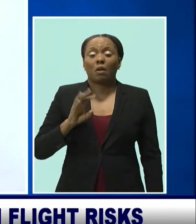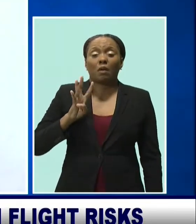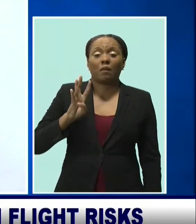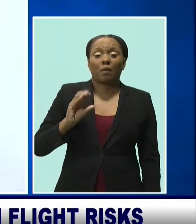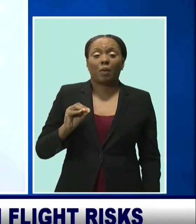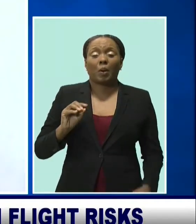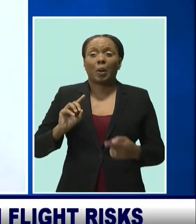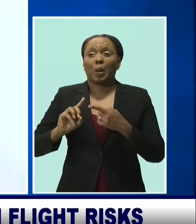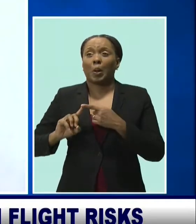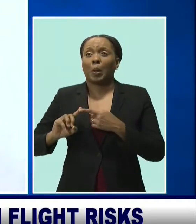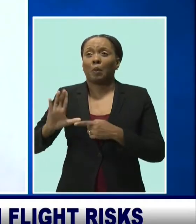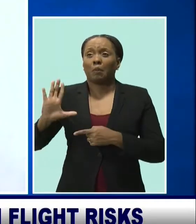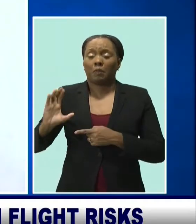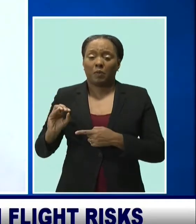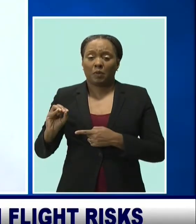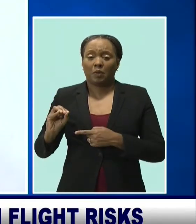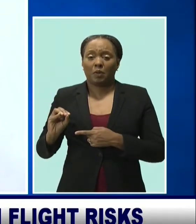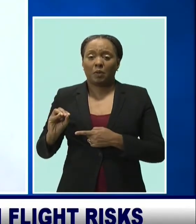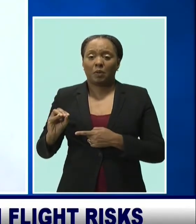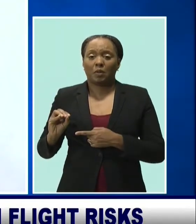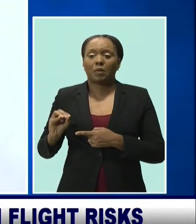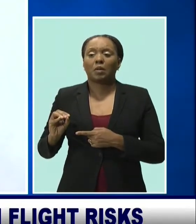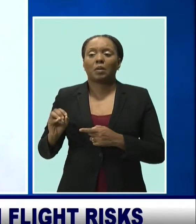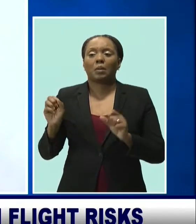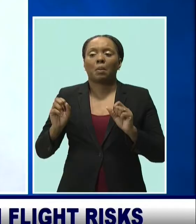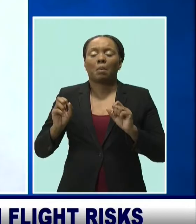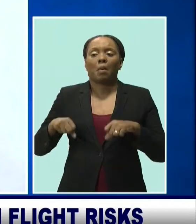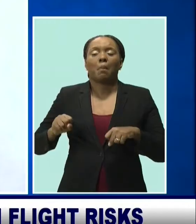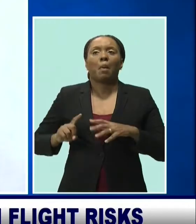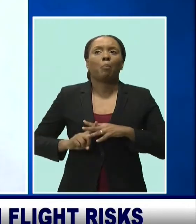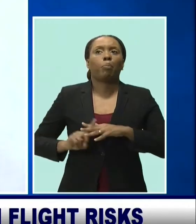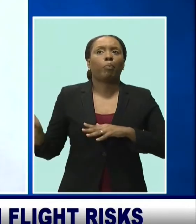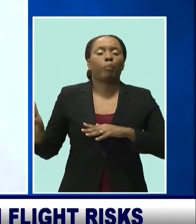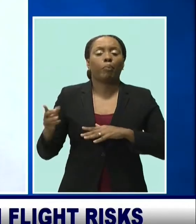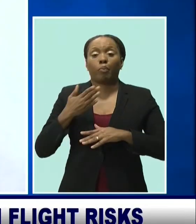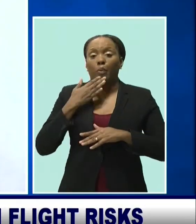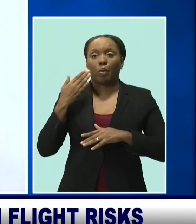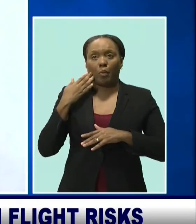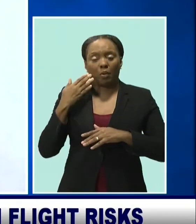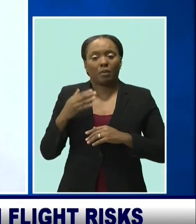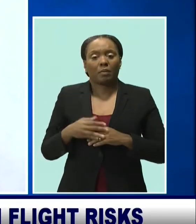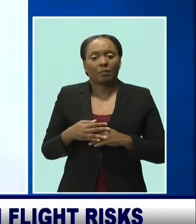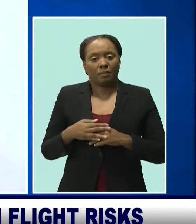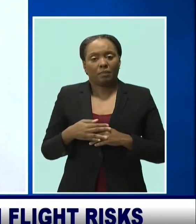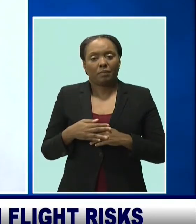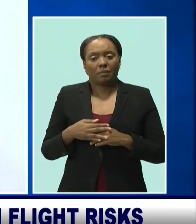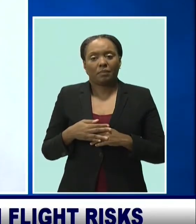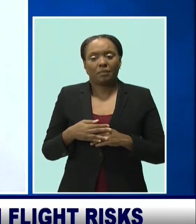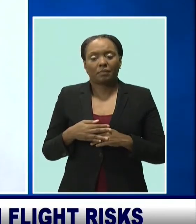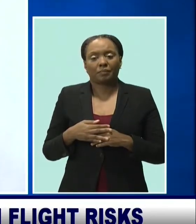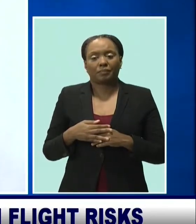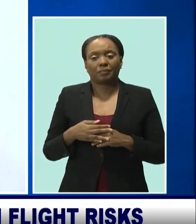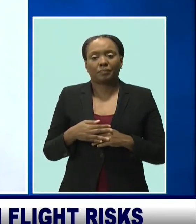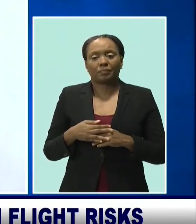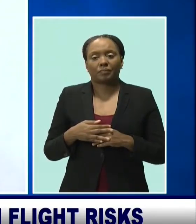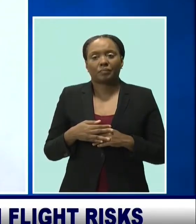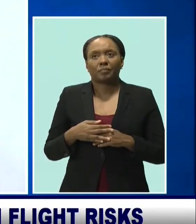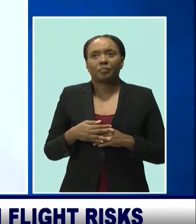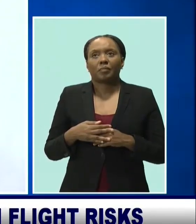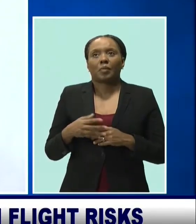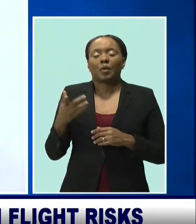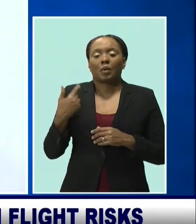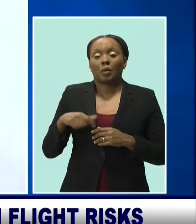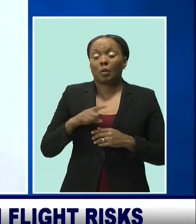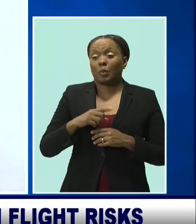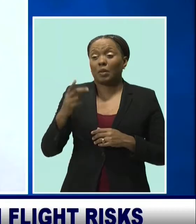40 and 50 who have become flight risks. And this is the beauty of the evolution of looking at the dashboard and being